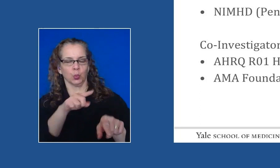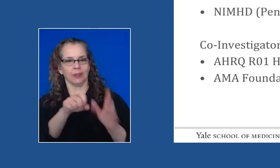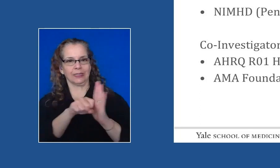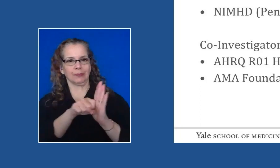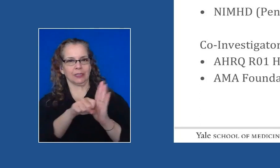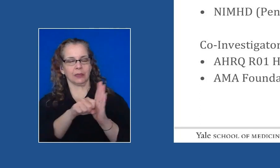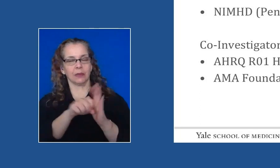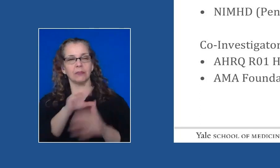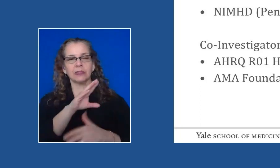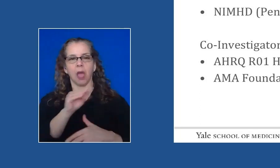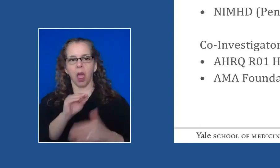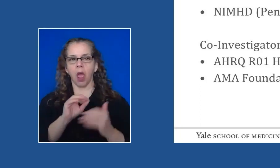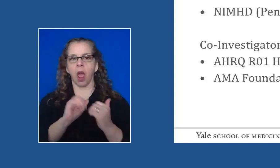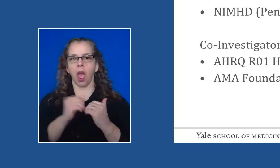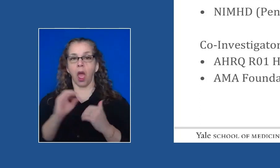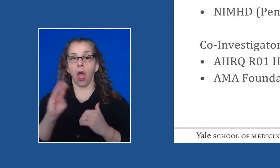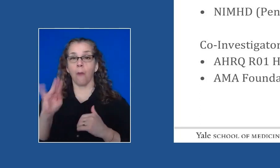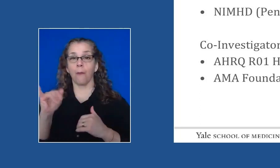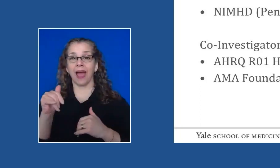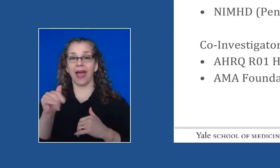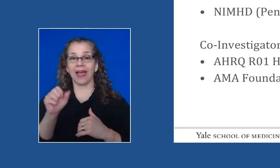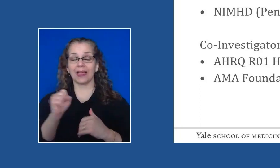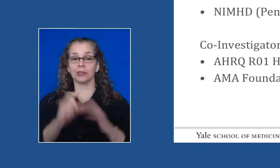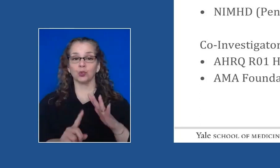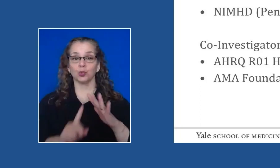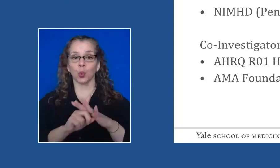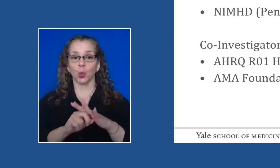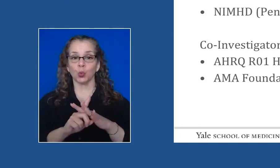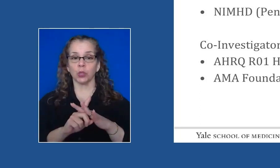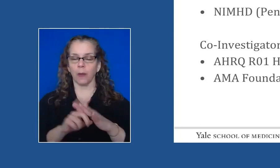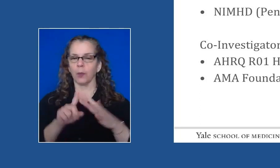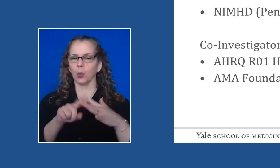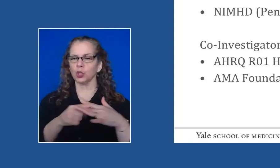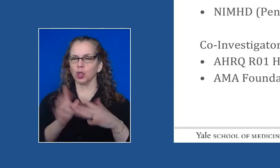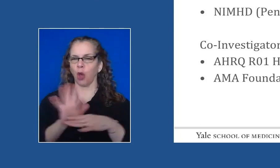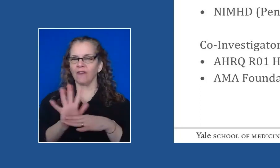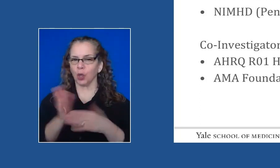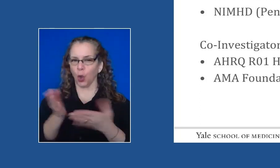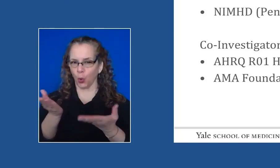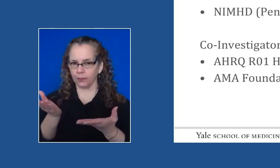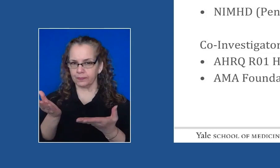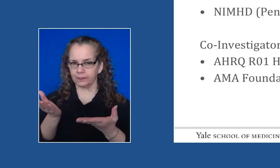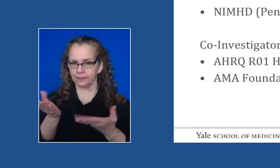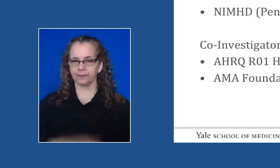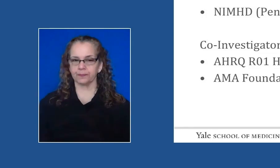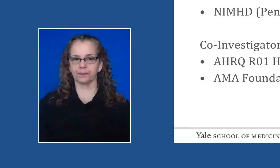may be introduced in these settings. So if we can start just playing that video for me.